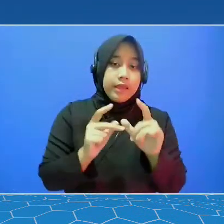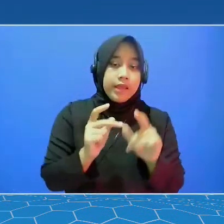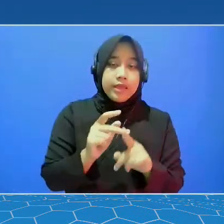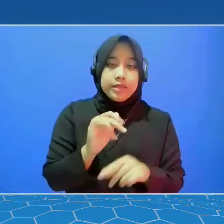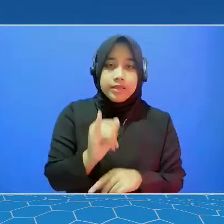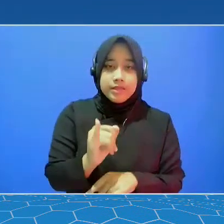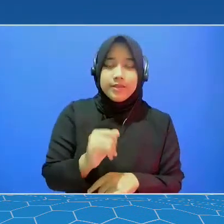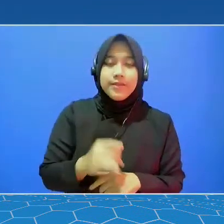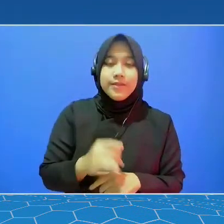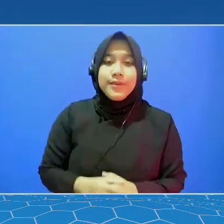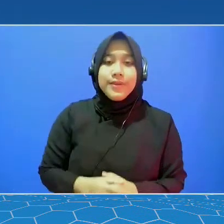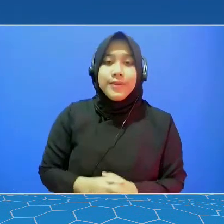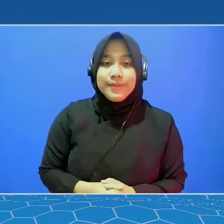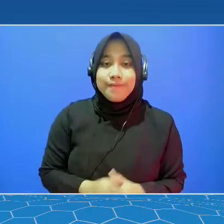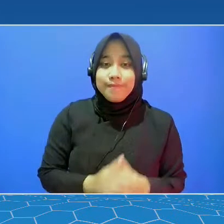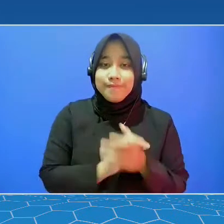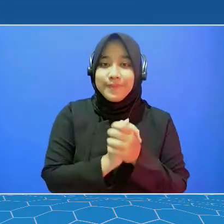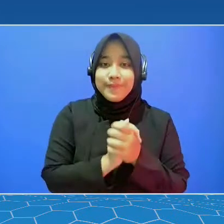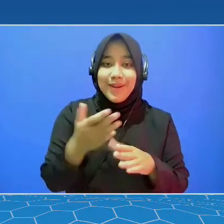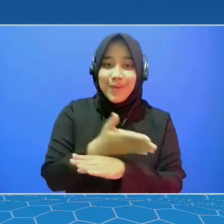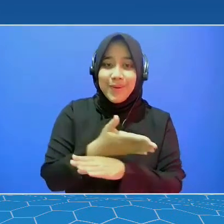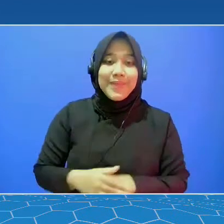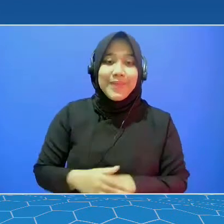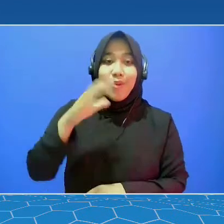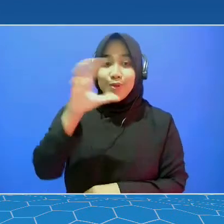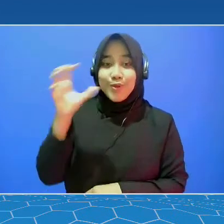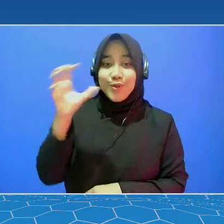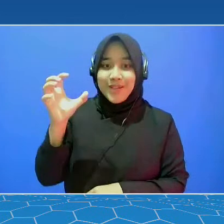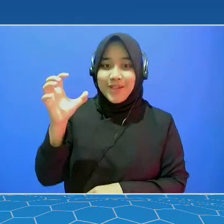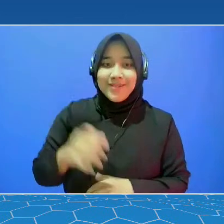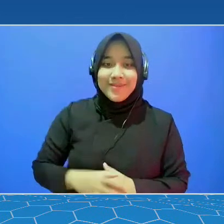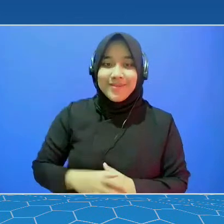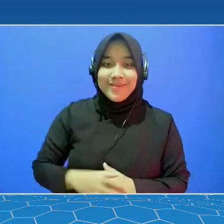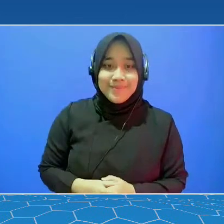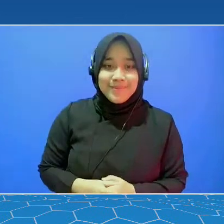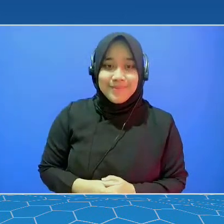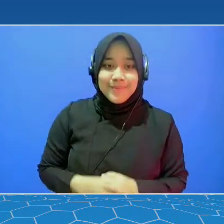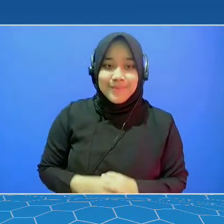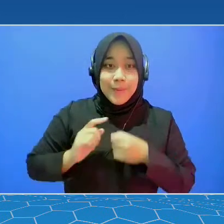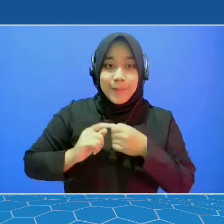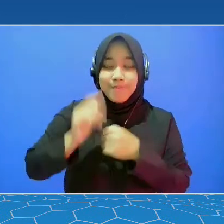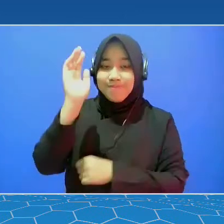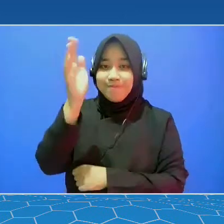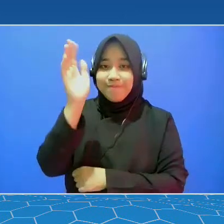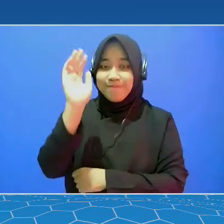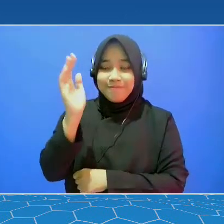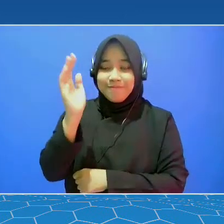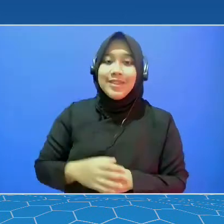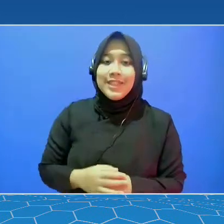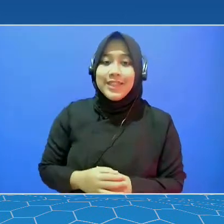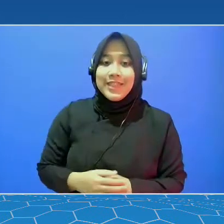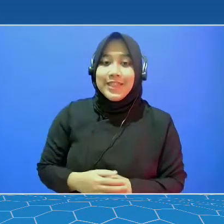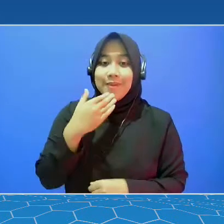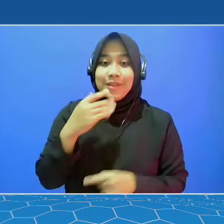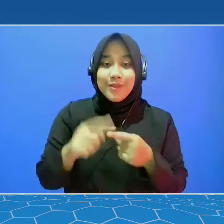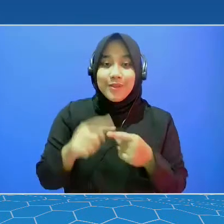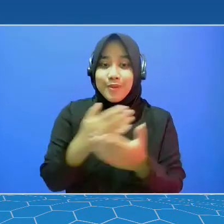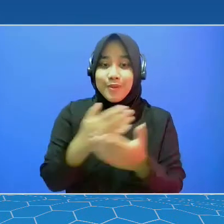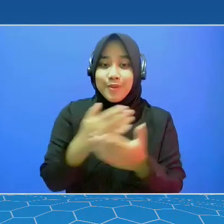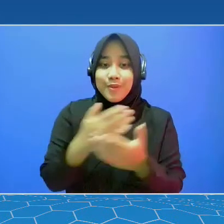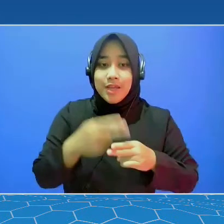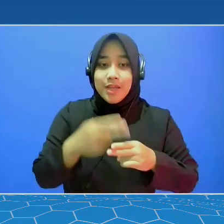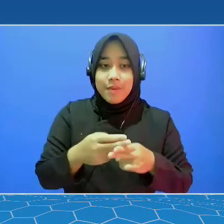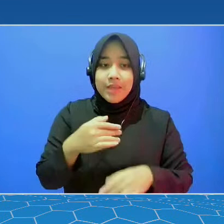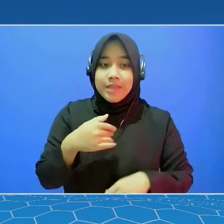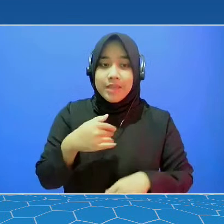Good afternoon to all of participants, speakers, and committee in Indonesian time. I'm Pukovisa Prawiroharajo, a neurologist, and I'm actively